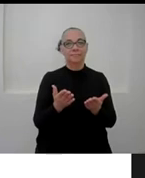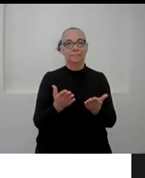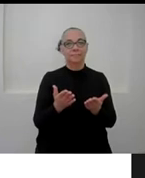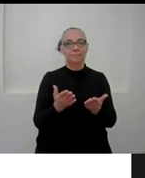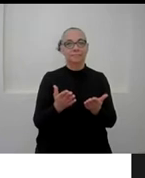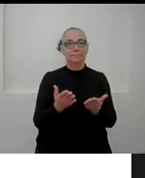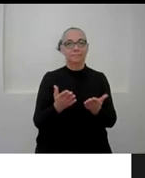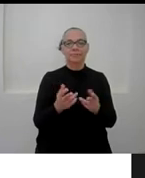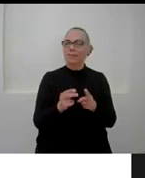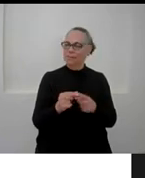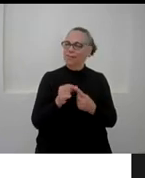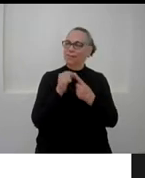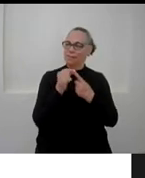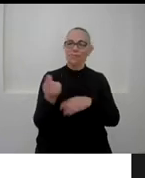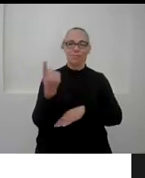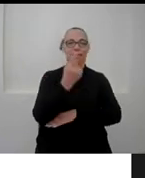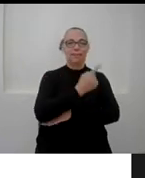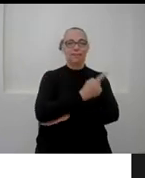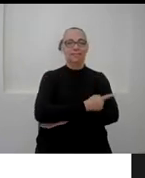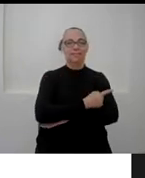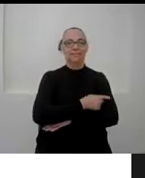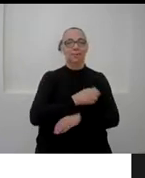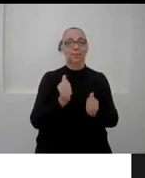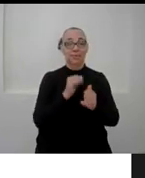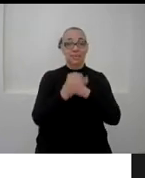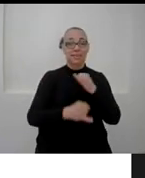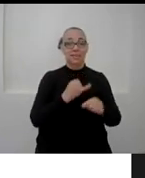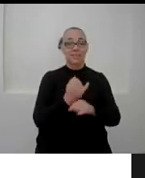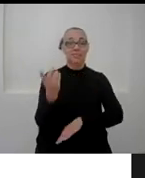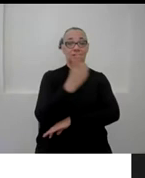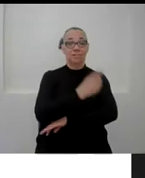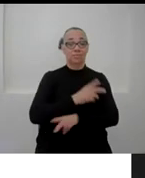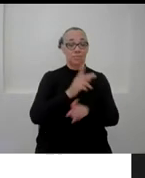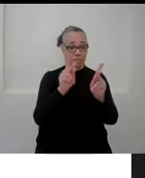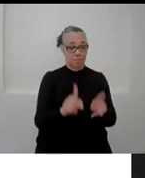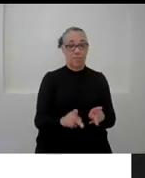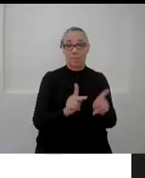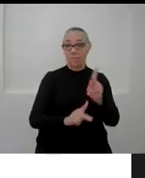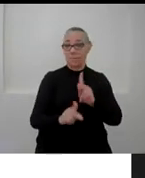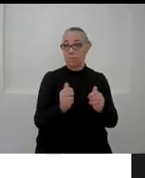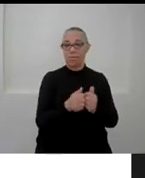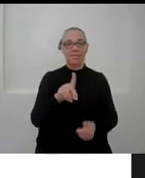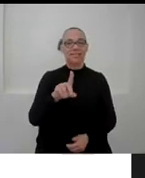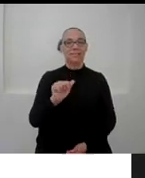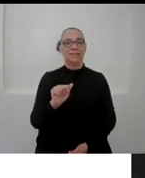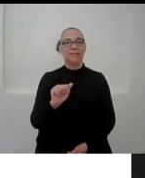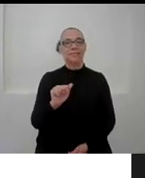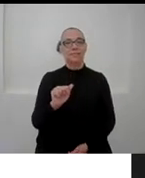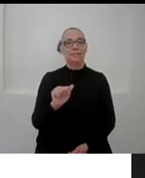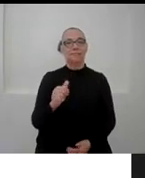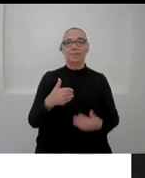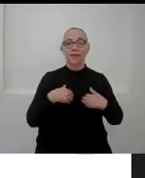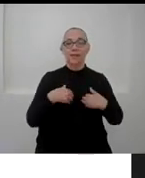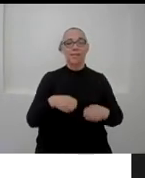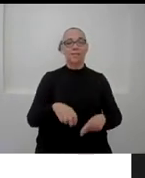very, very special day with the International Day of Persons with Disabilities. I had the